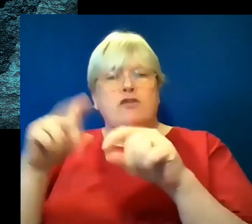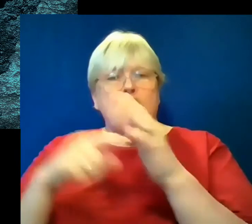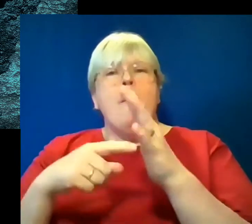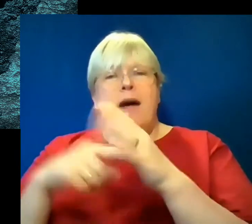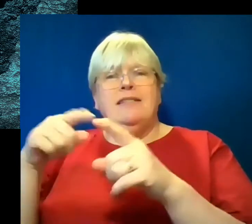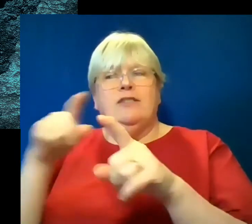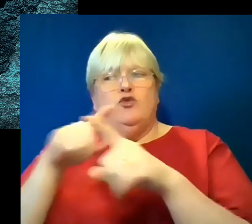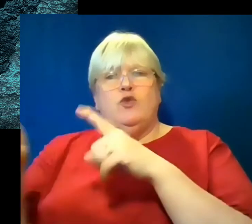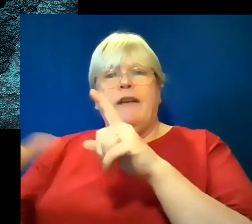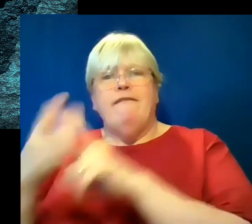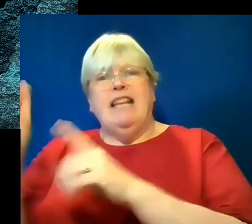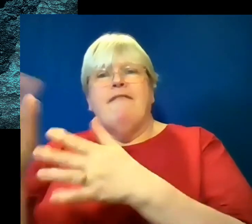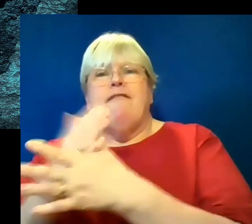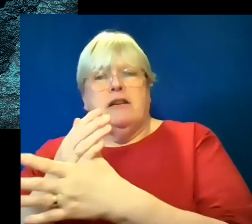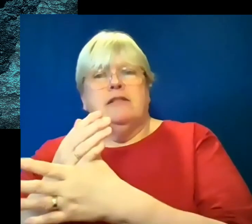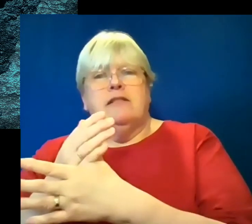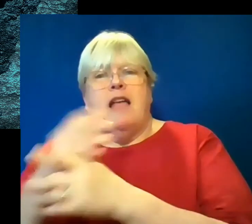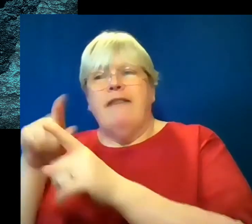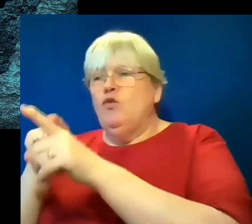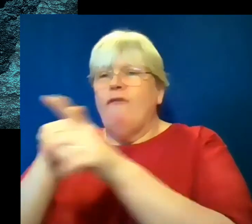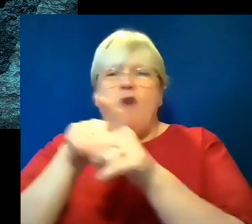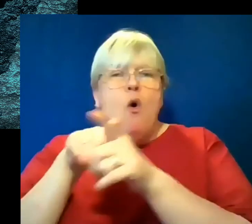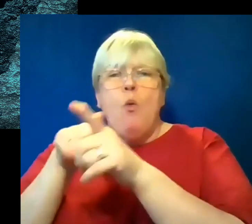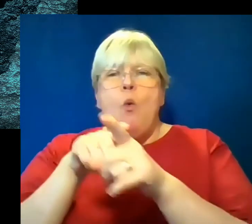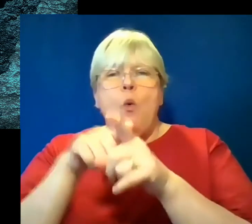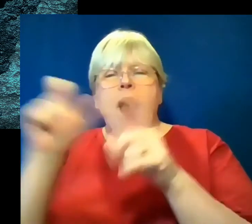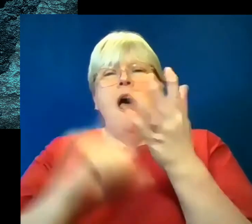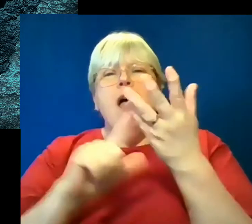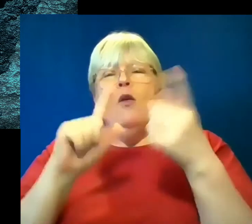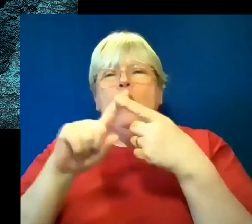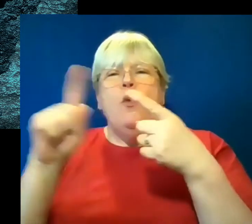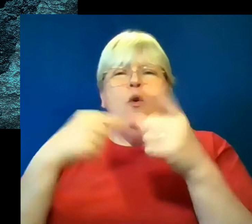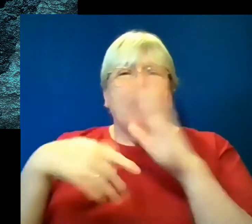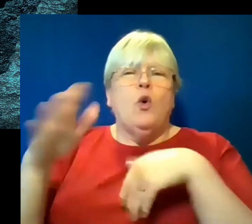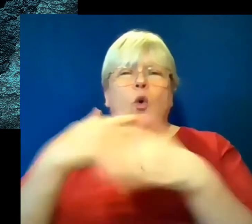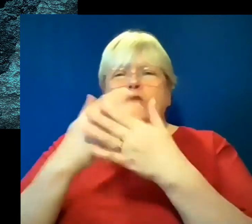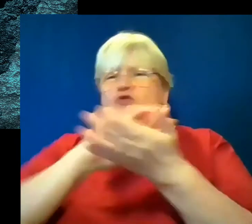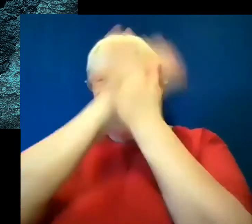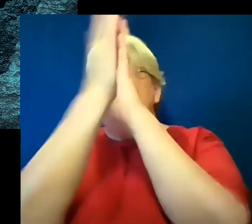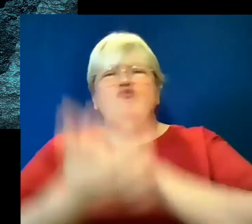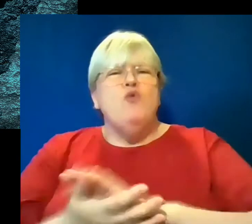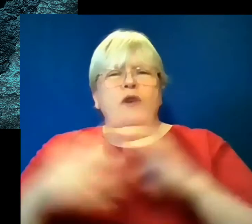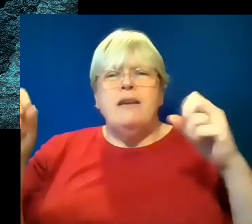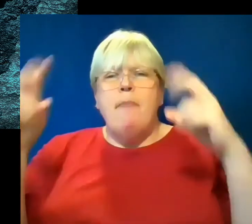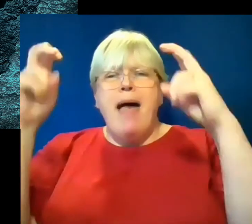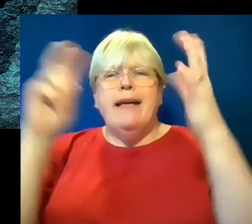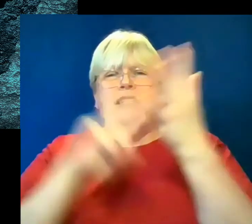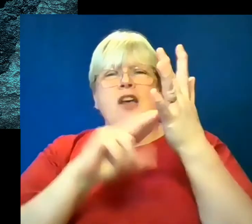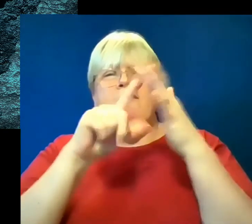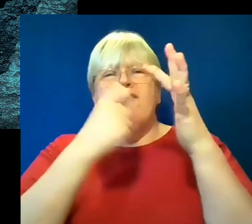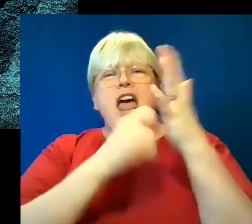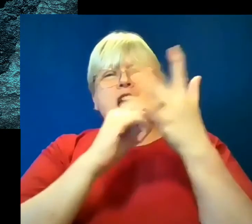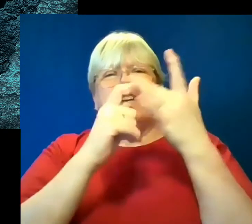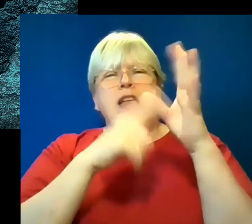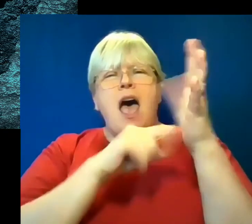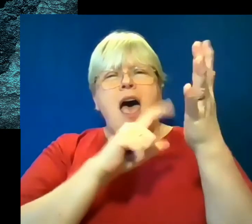race, and they have to follow rhyming clues. They go to the great ruined palace of Versailles, where the French kings once